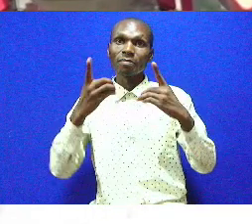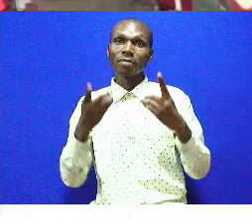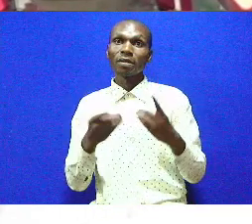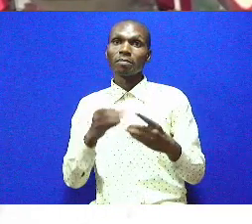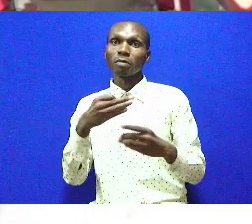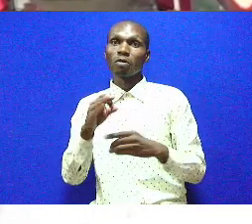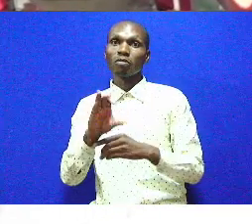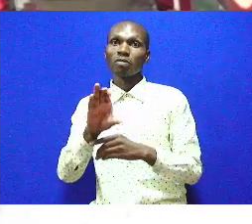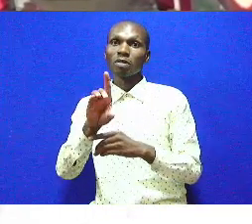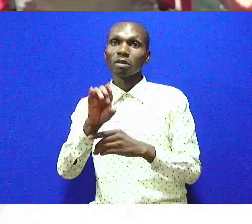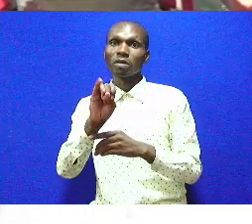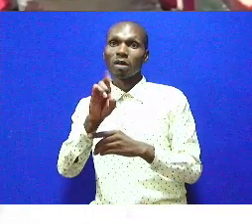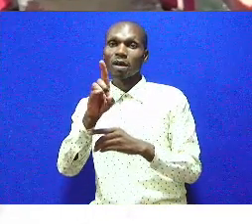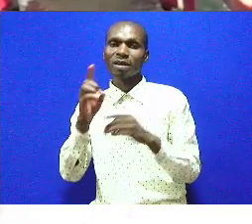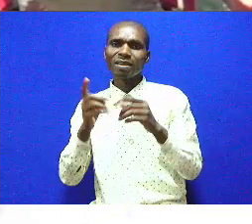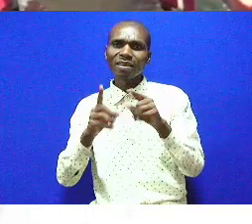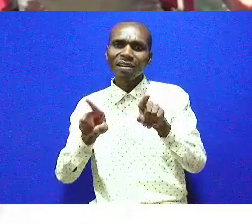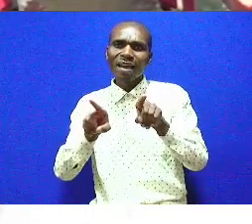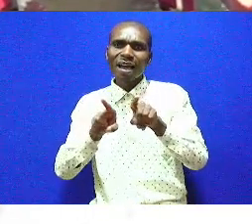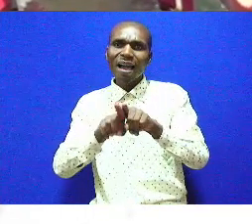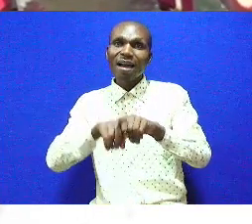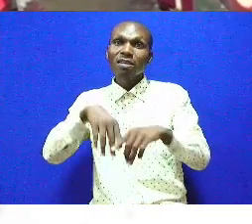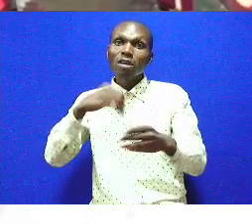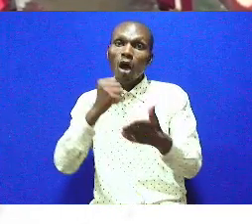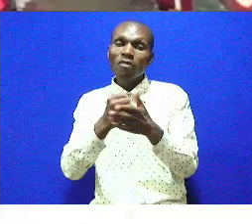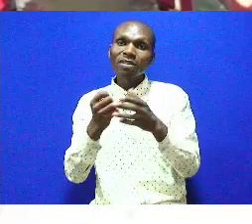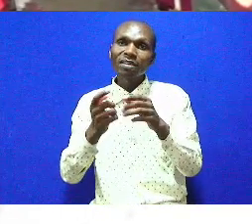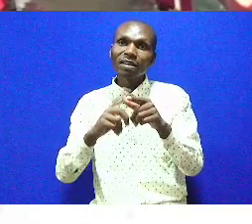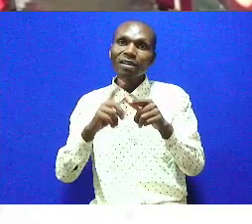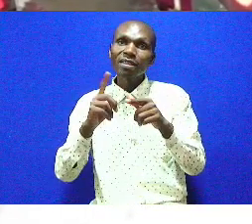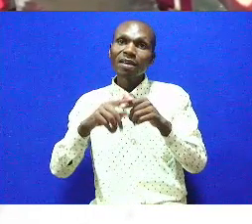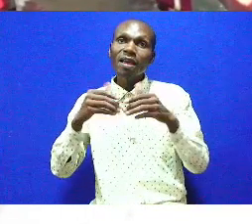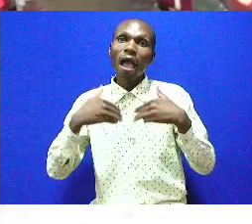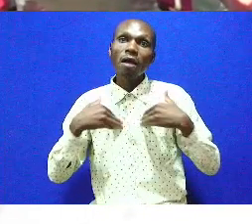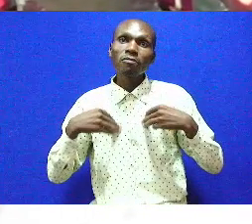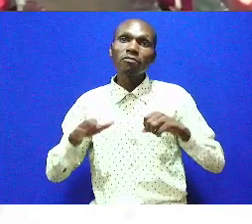And as an office, we also have a responsibility to observe that